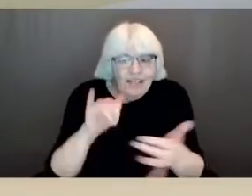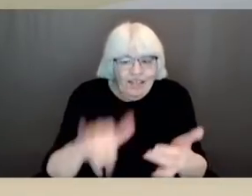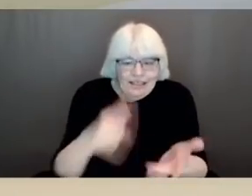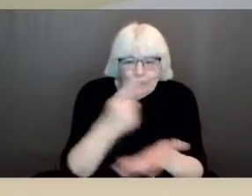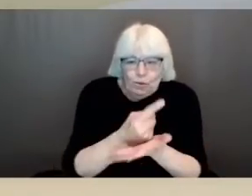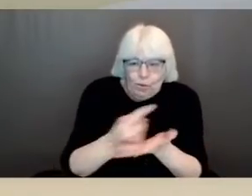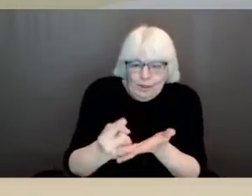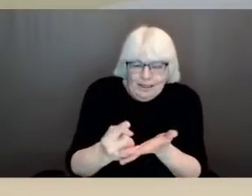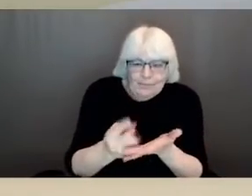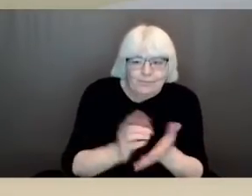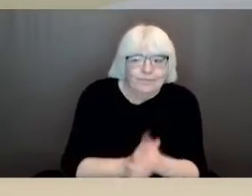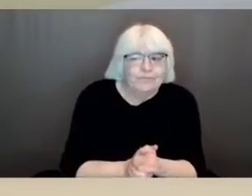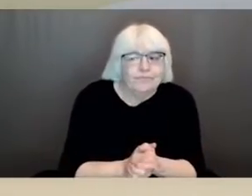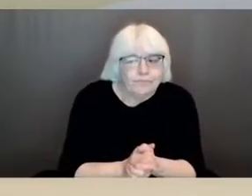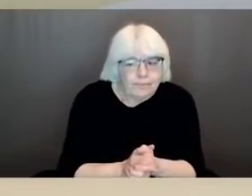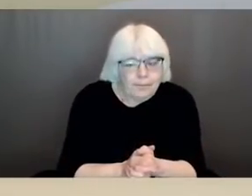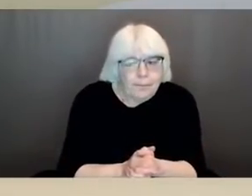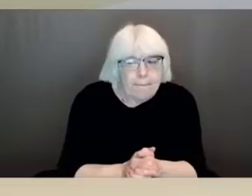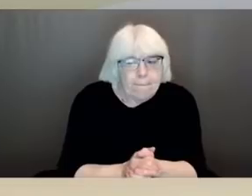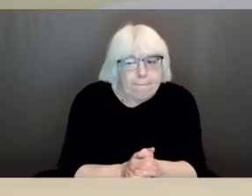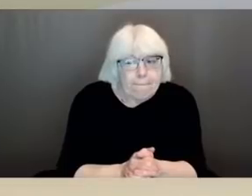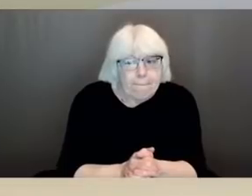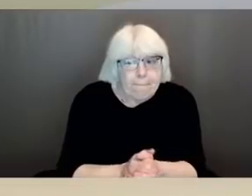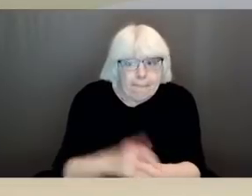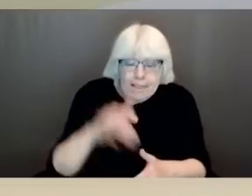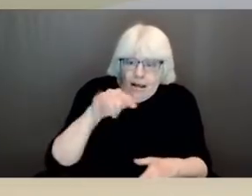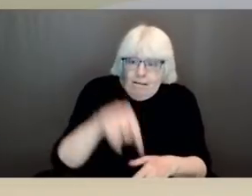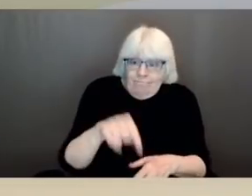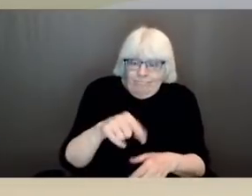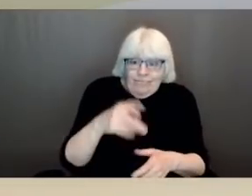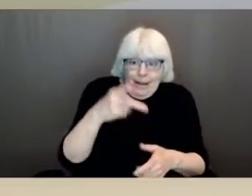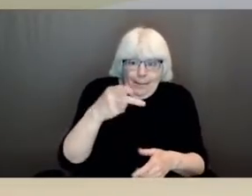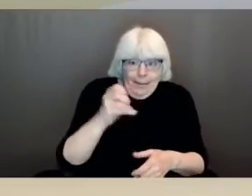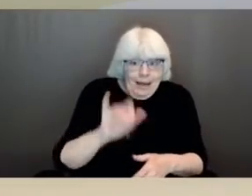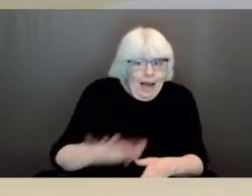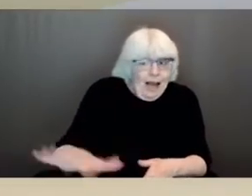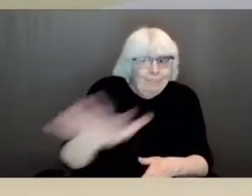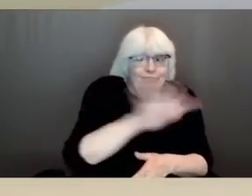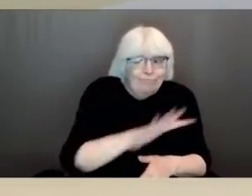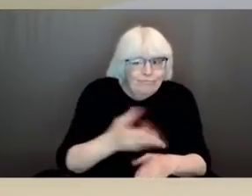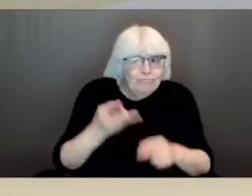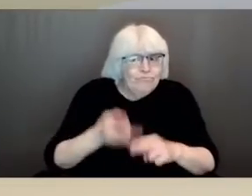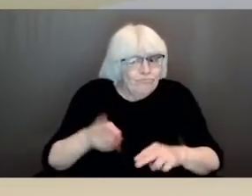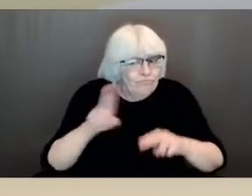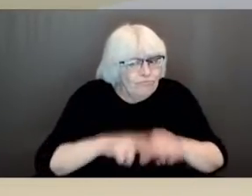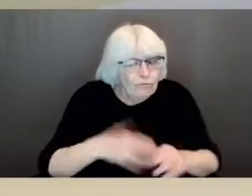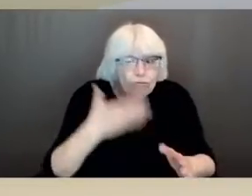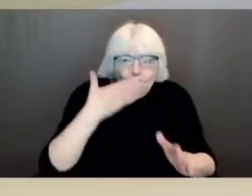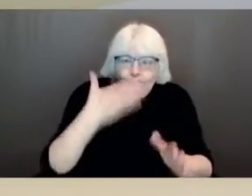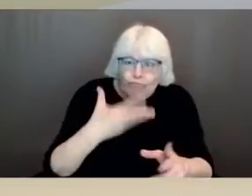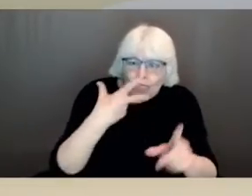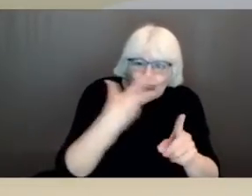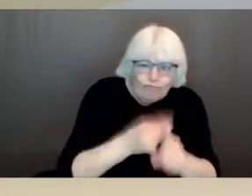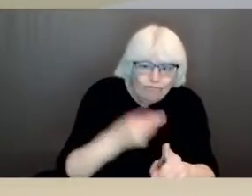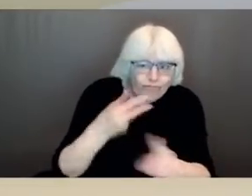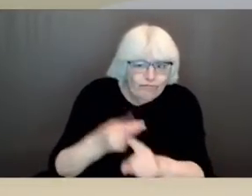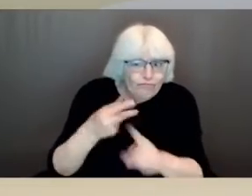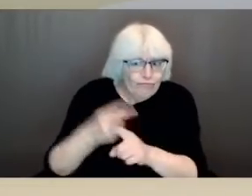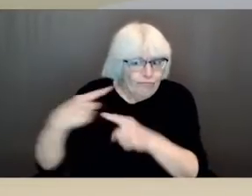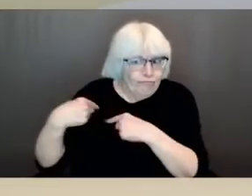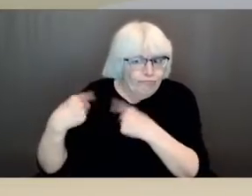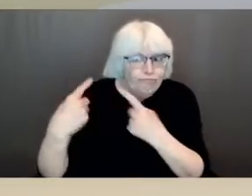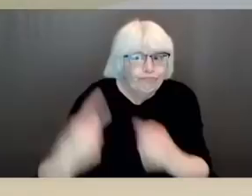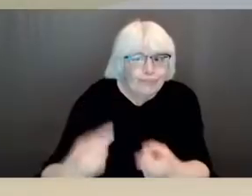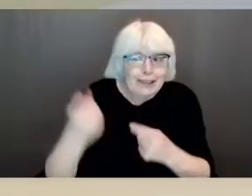In PEI, we are making excellent progress on the vaccine front. As of Saturday, October 16th, 92.7%